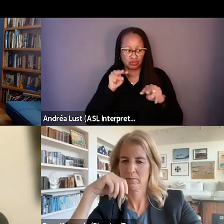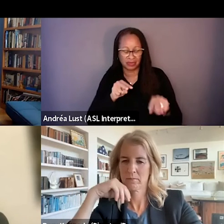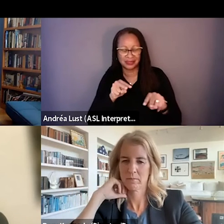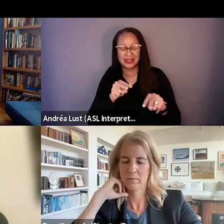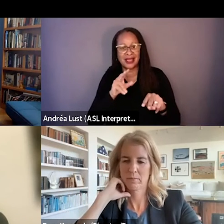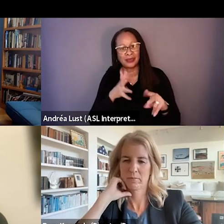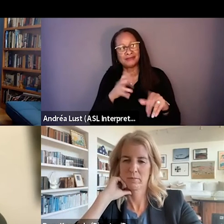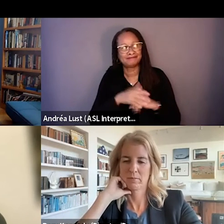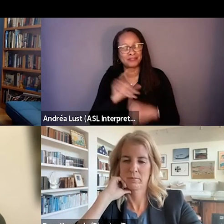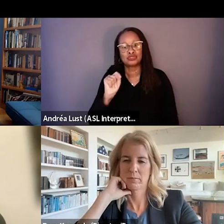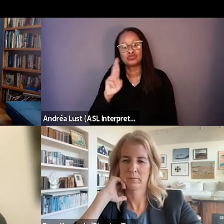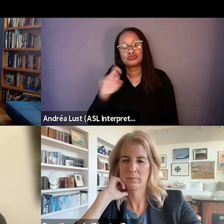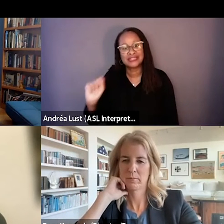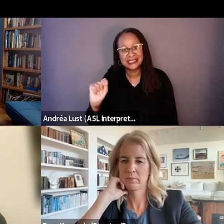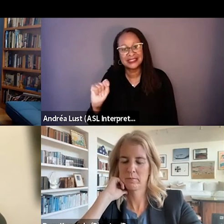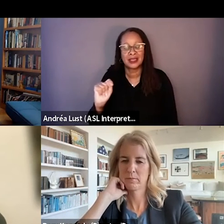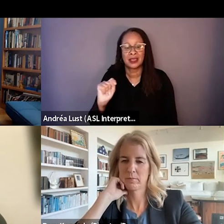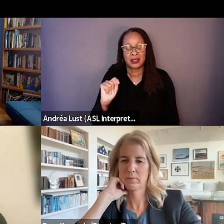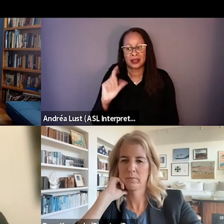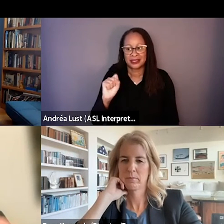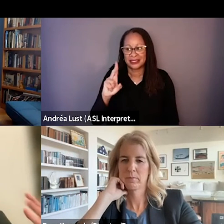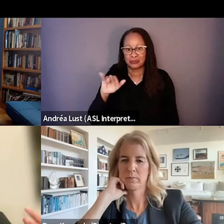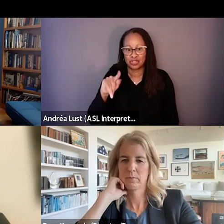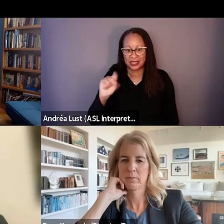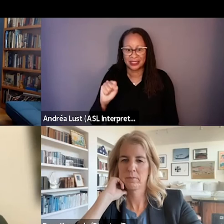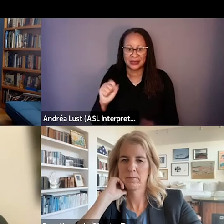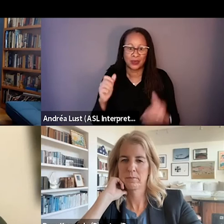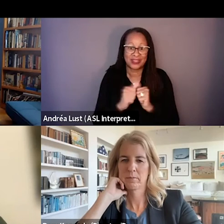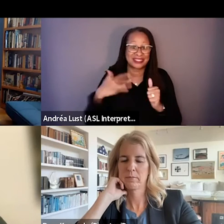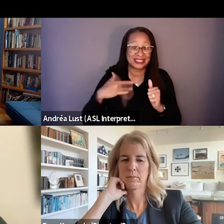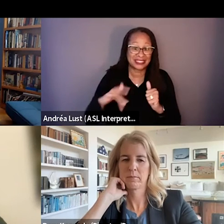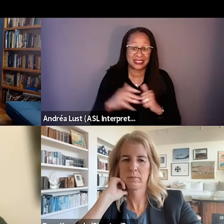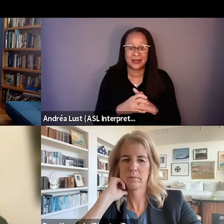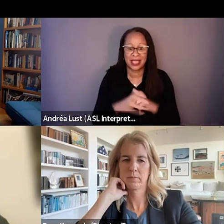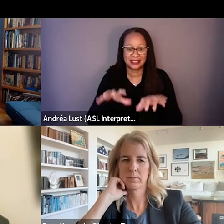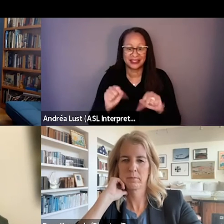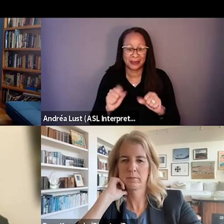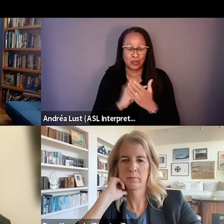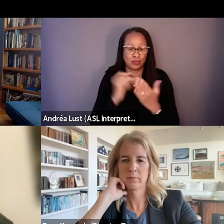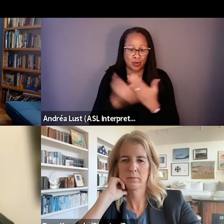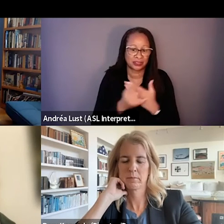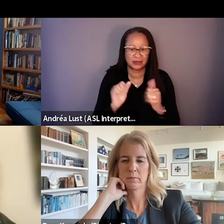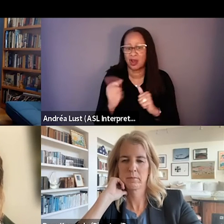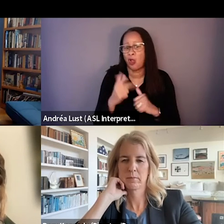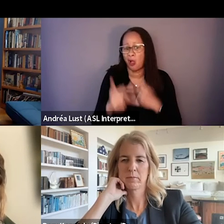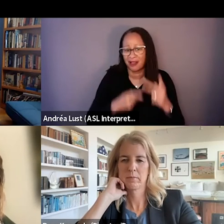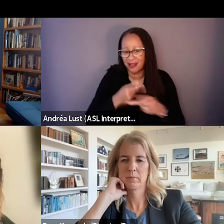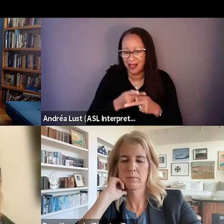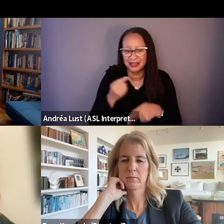subjects sensitively and tackle the project from, you know, just all sorts